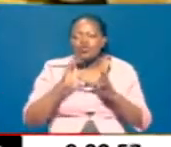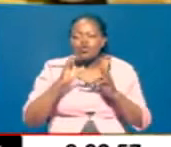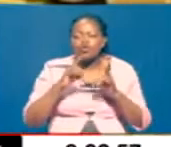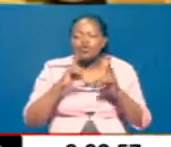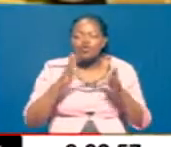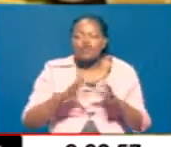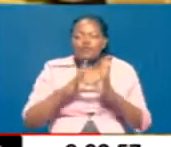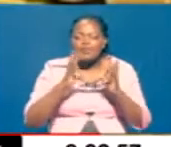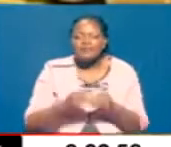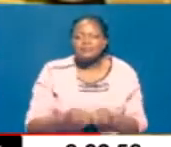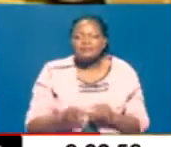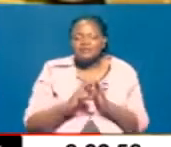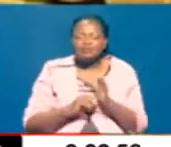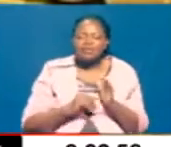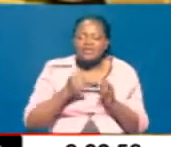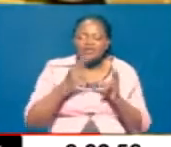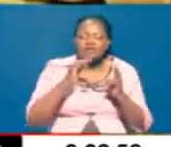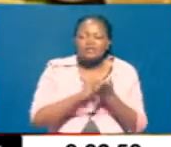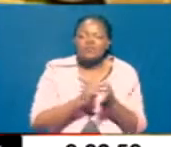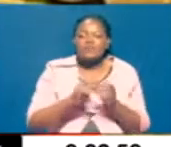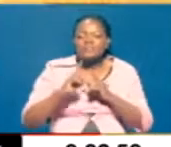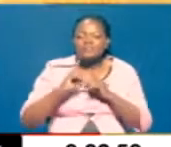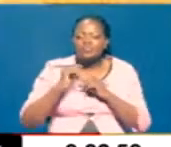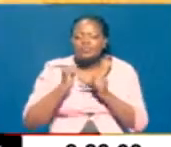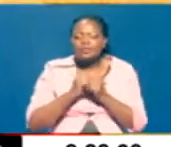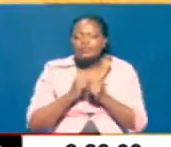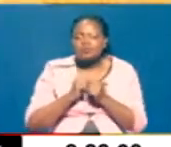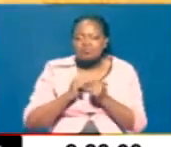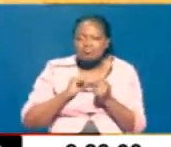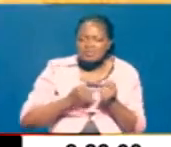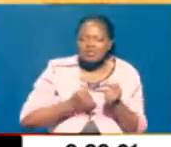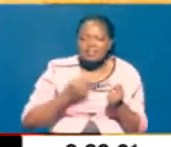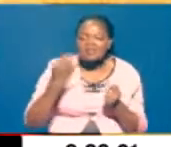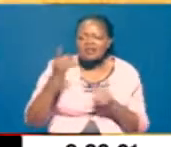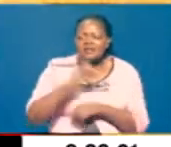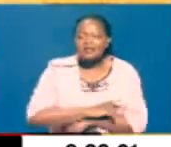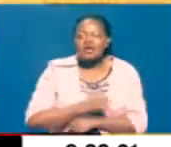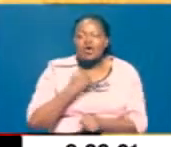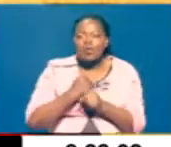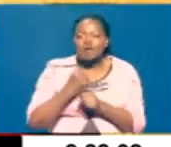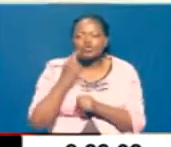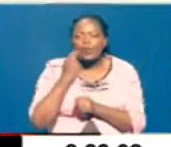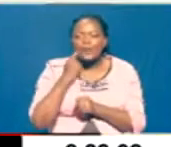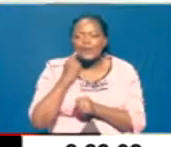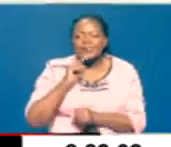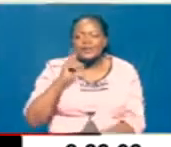other issues which will be discussed by the committee in the 3-day workshop at the Port City of Mombasa.